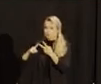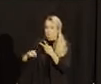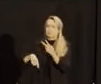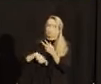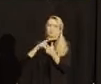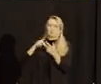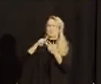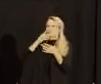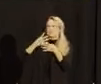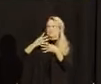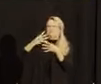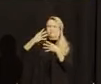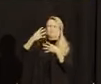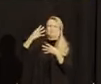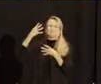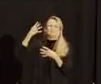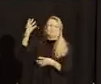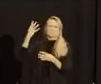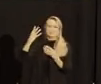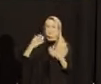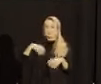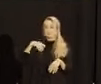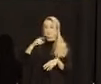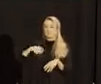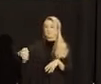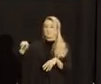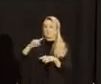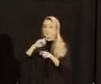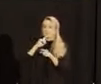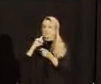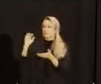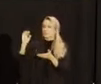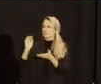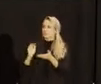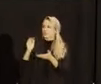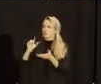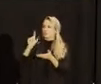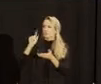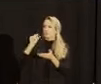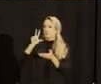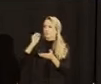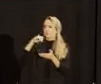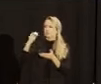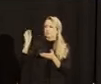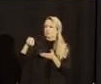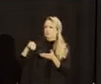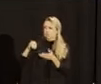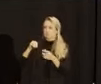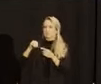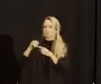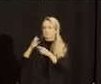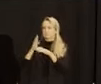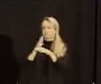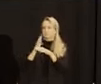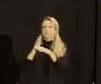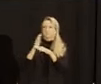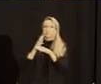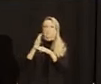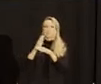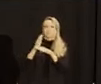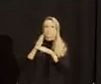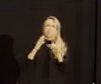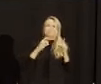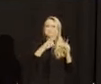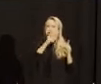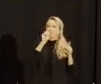It hovers anywhere between 20 and 30% on any given year, and I'm sure Taryn can speak more directly to those numbers than I